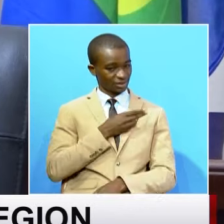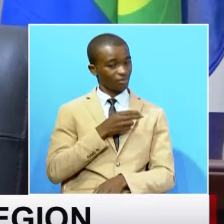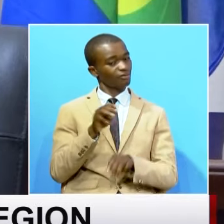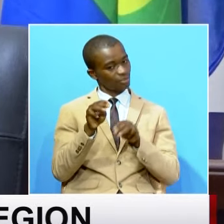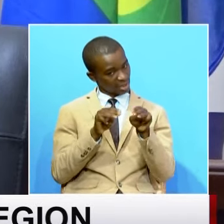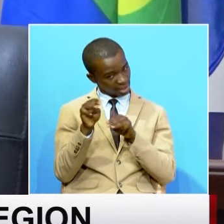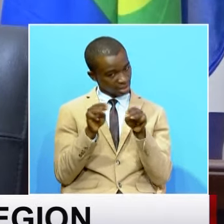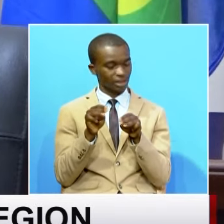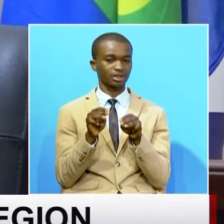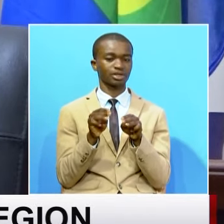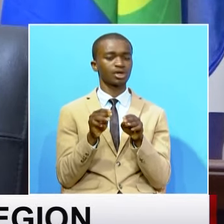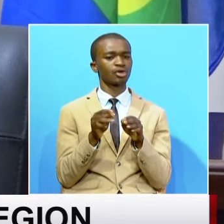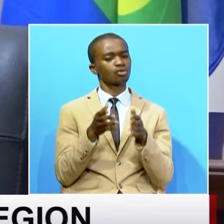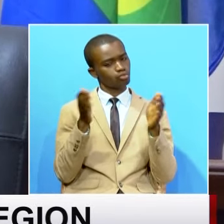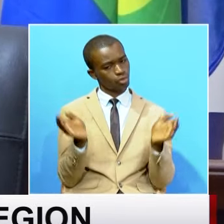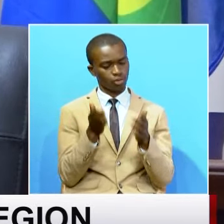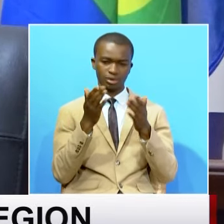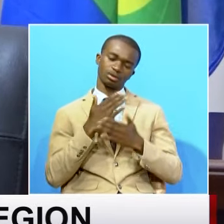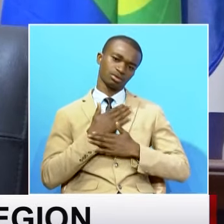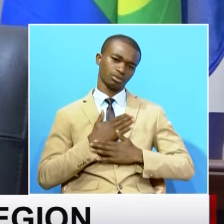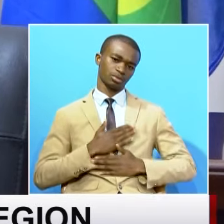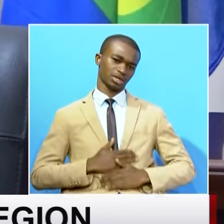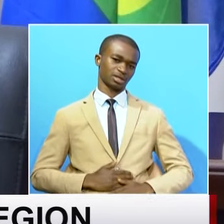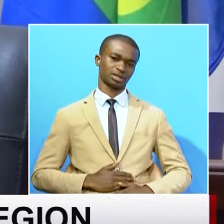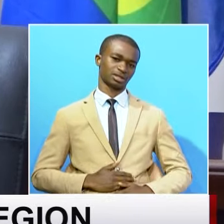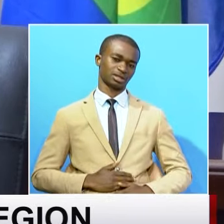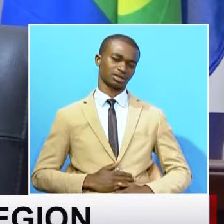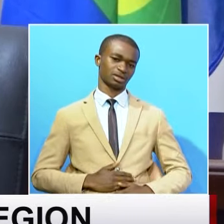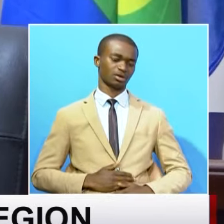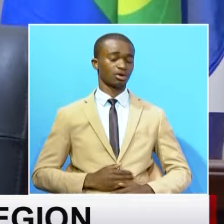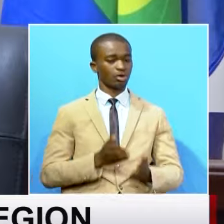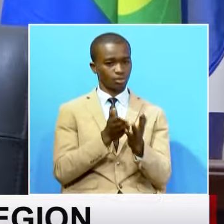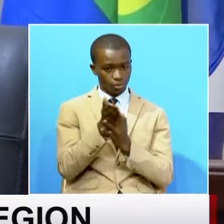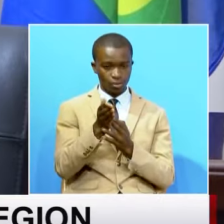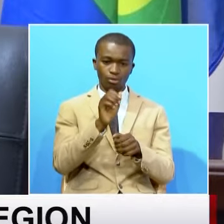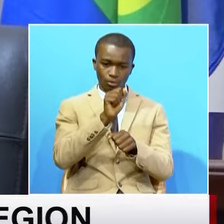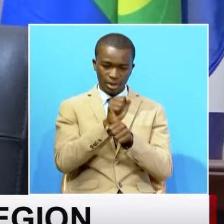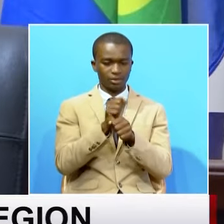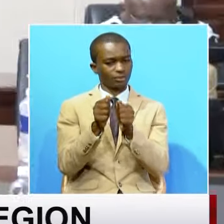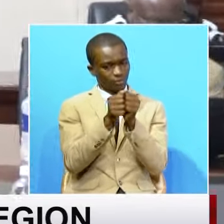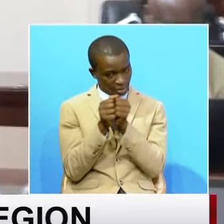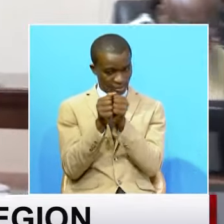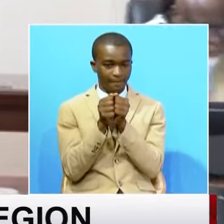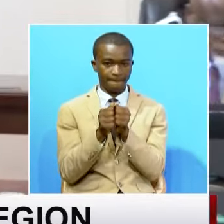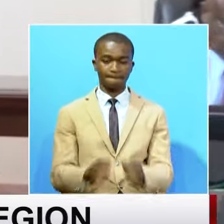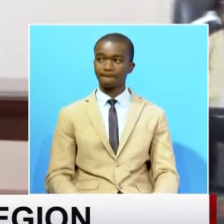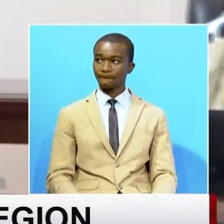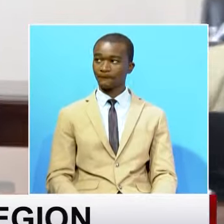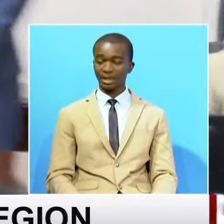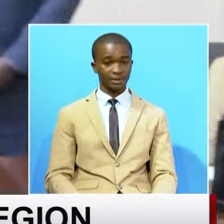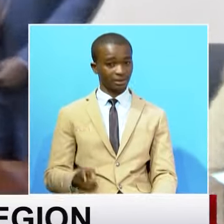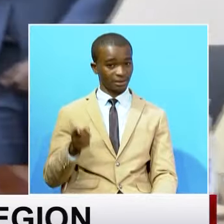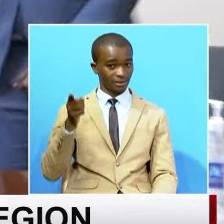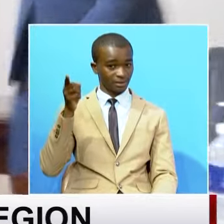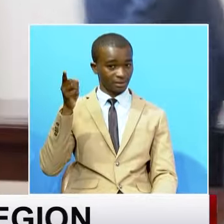have a peaceful transition of leaderships from one team to another during the last year. In his closing address